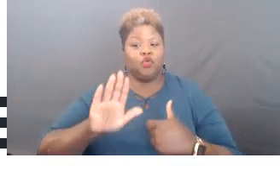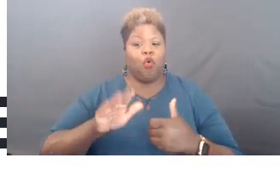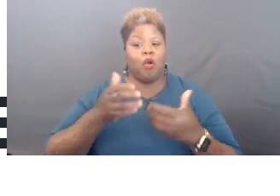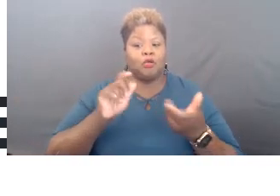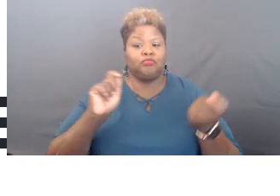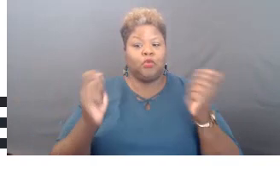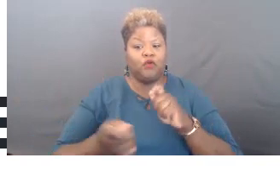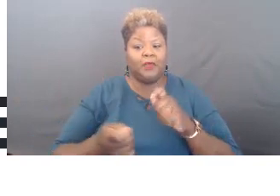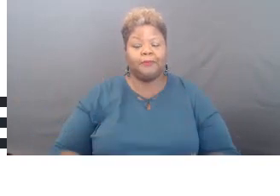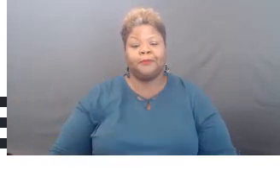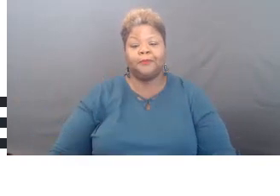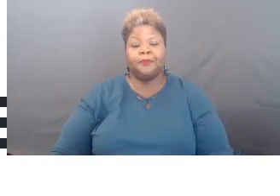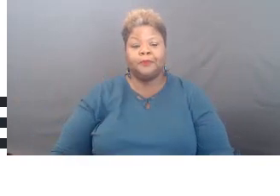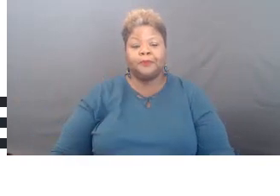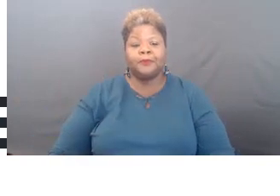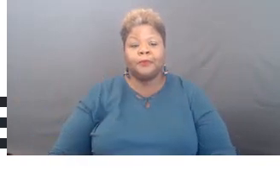please.